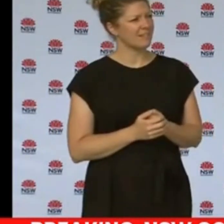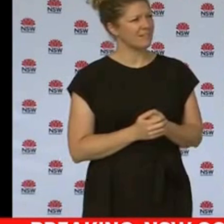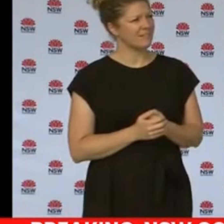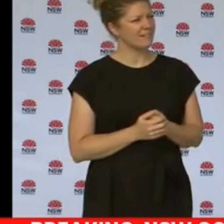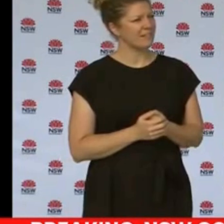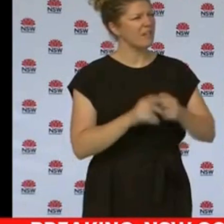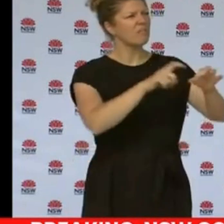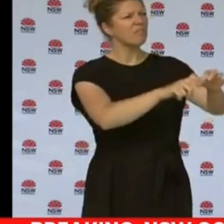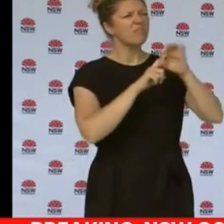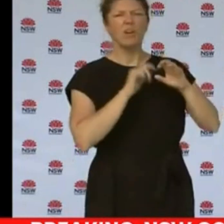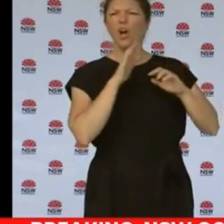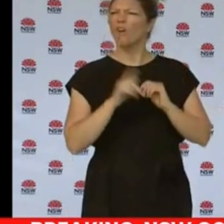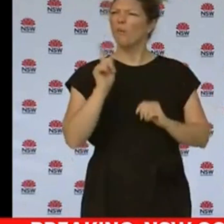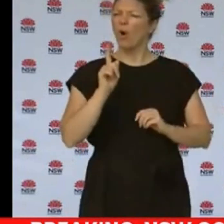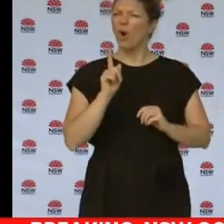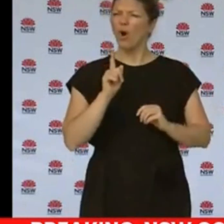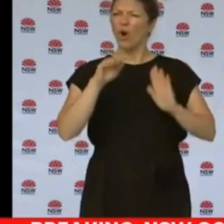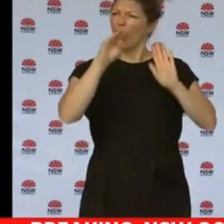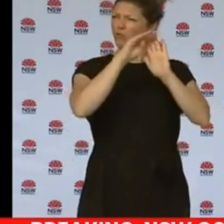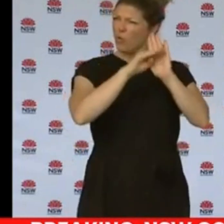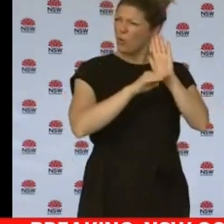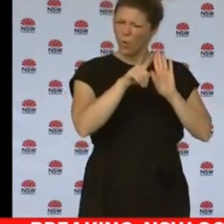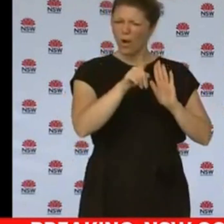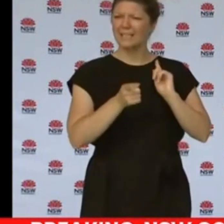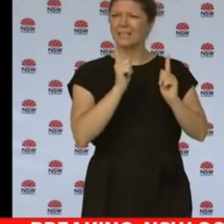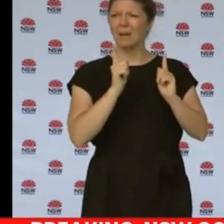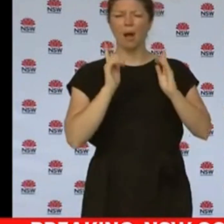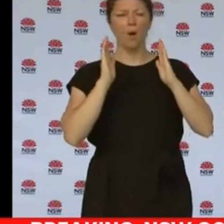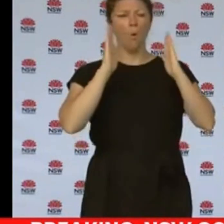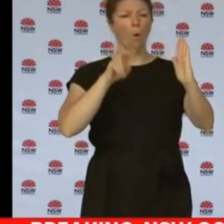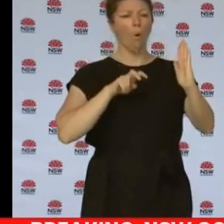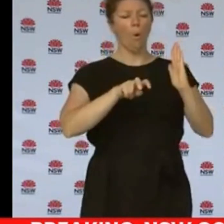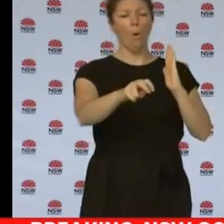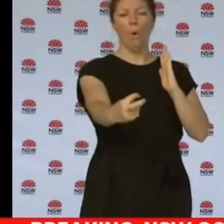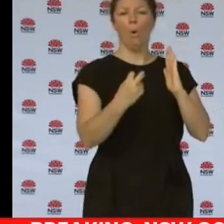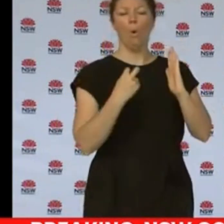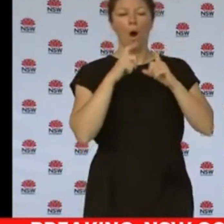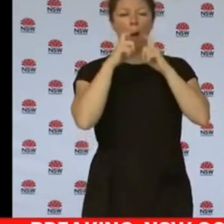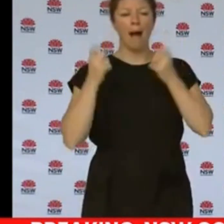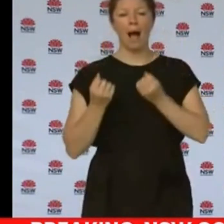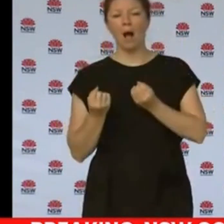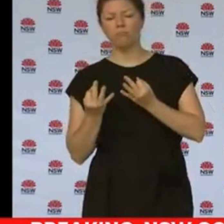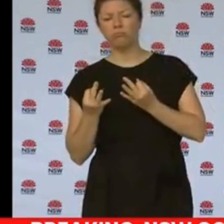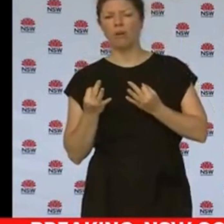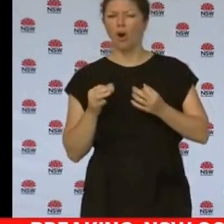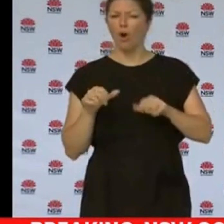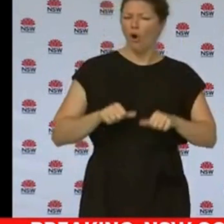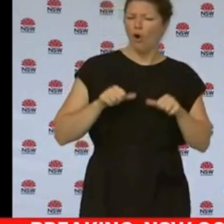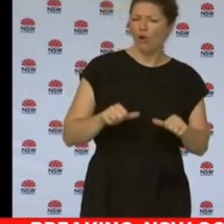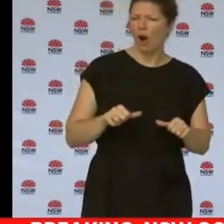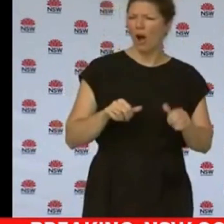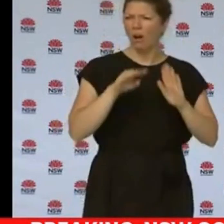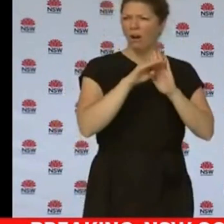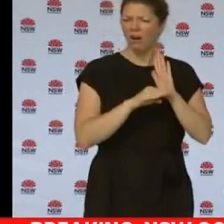don't have to wear masks. Is it the rules that are wrong? Well, look, it just depends on the circumstances. I don't know beyond what was reported today. I don't know any. I've not